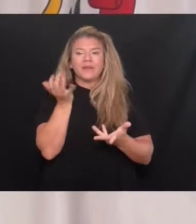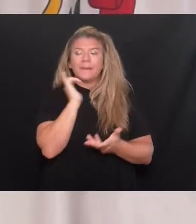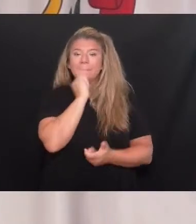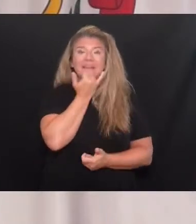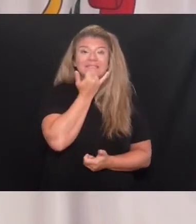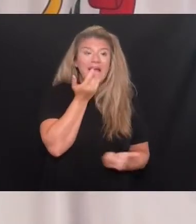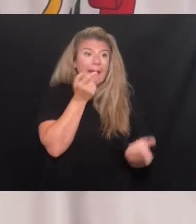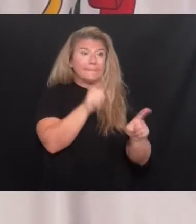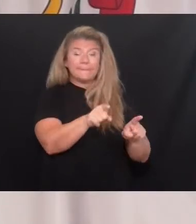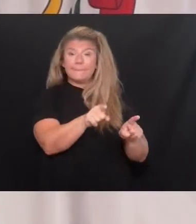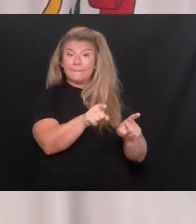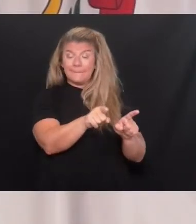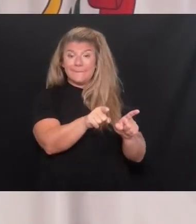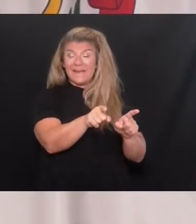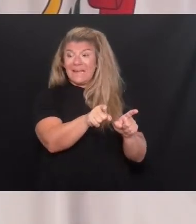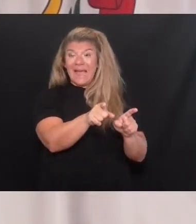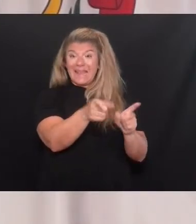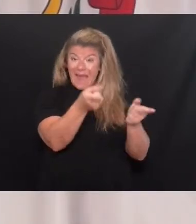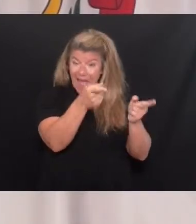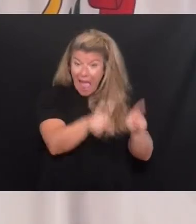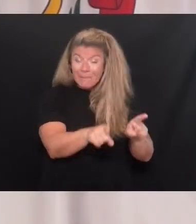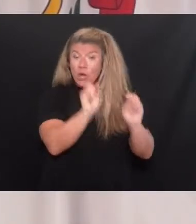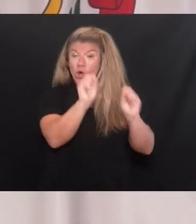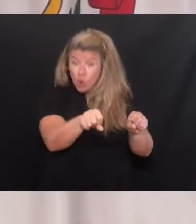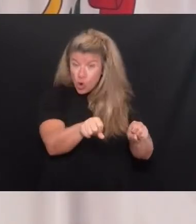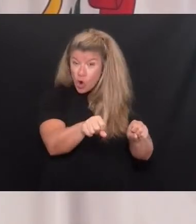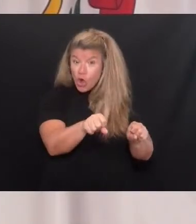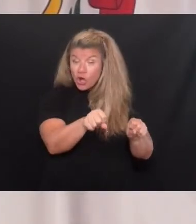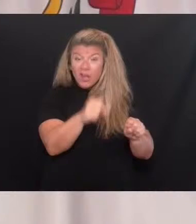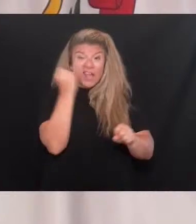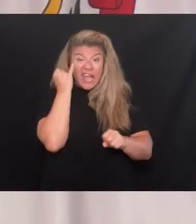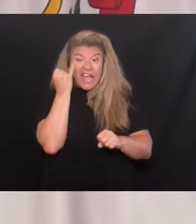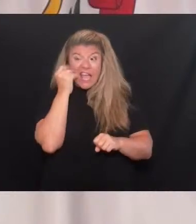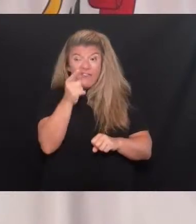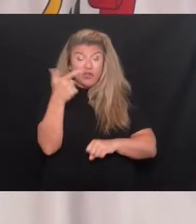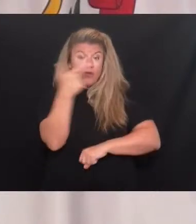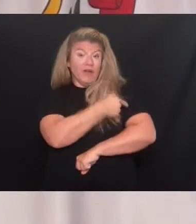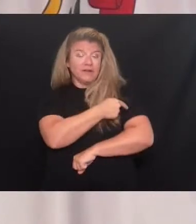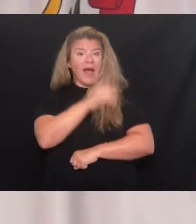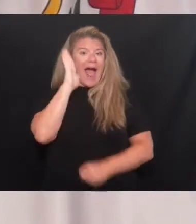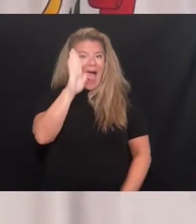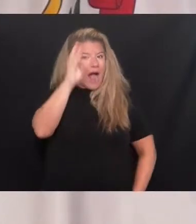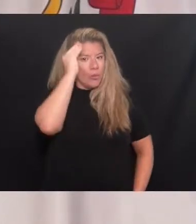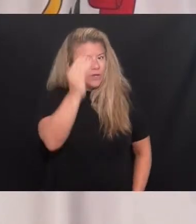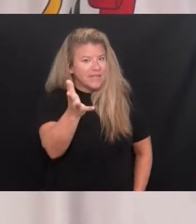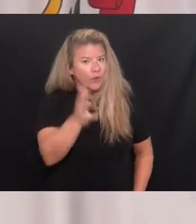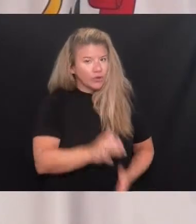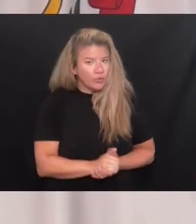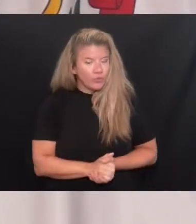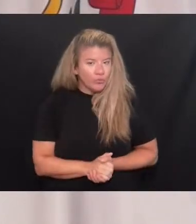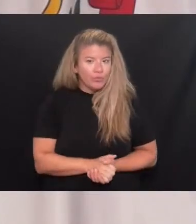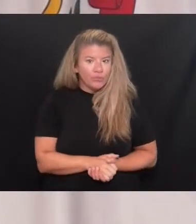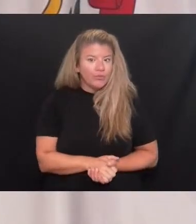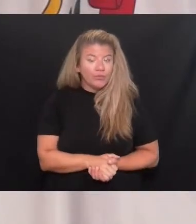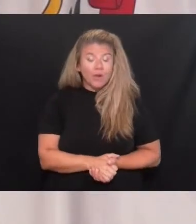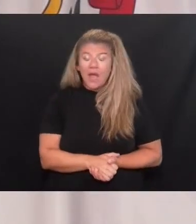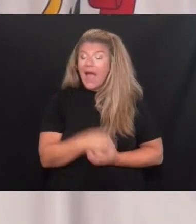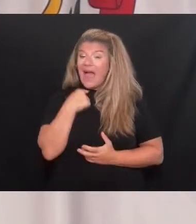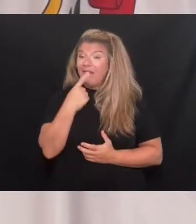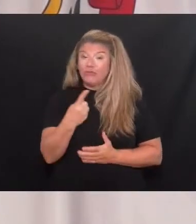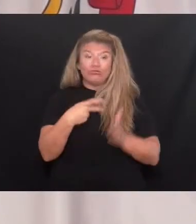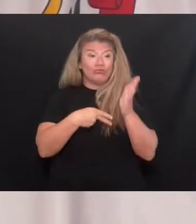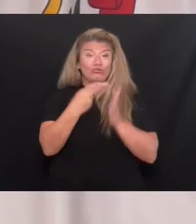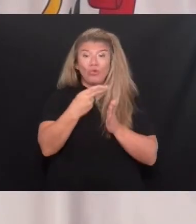mishap that I felt like in any way that could happen from being vaccinated, I would be telling you. You know, I've told you the